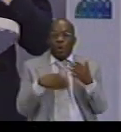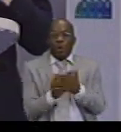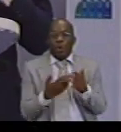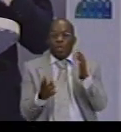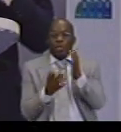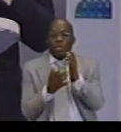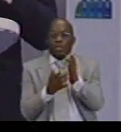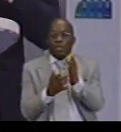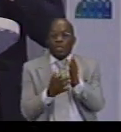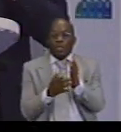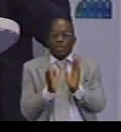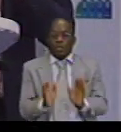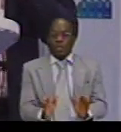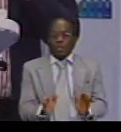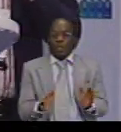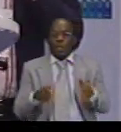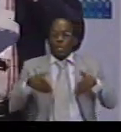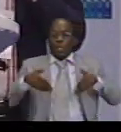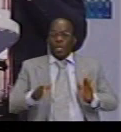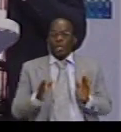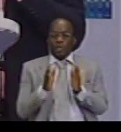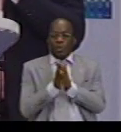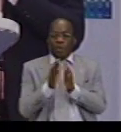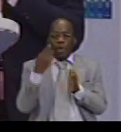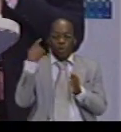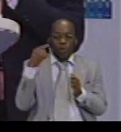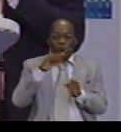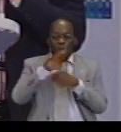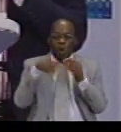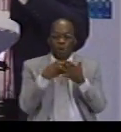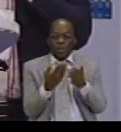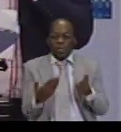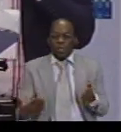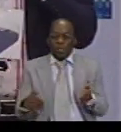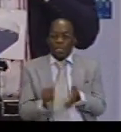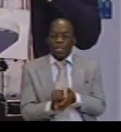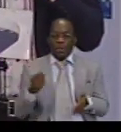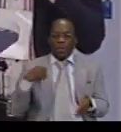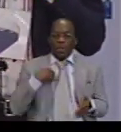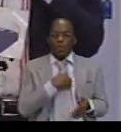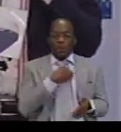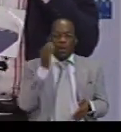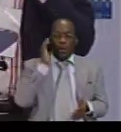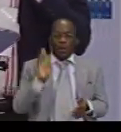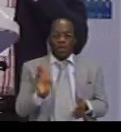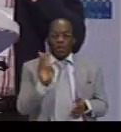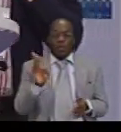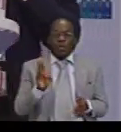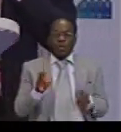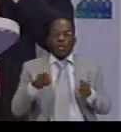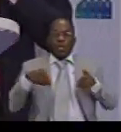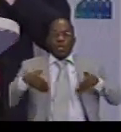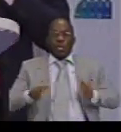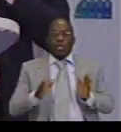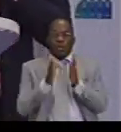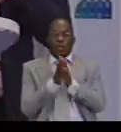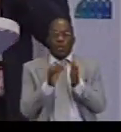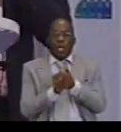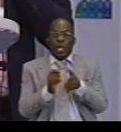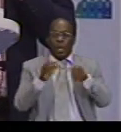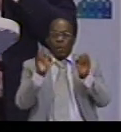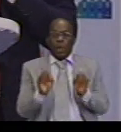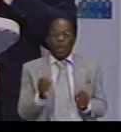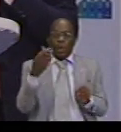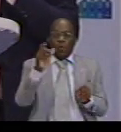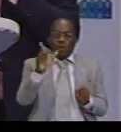them. Let's pray for all the material we are using here. Let's pray that the hand of the Lord will be upon them, wherever they